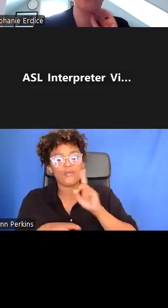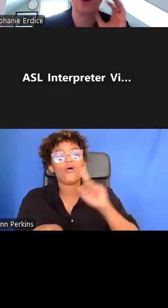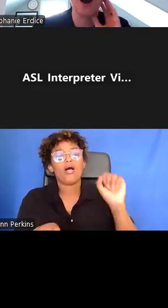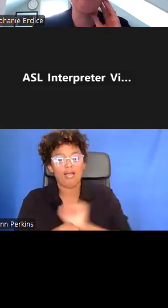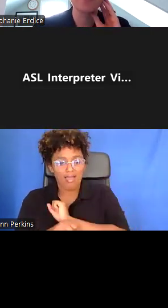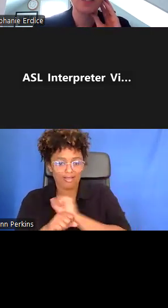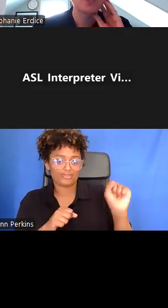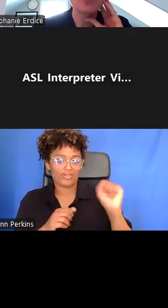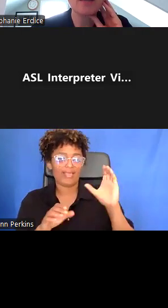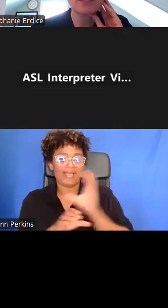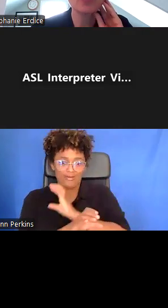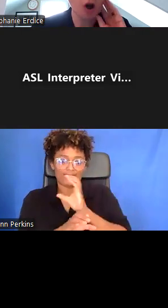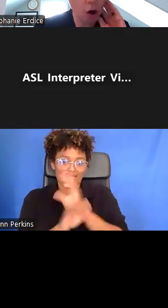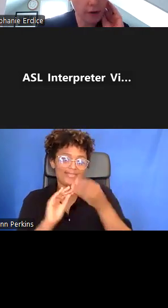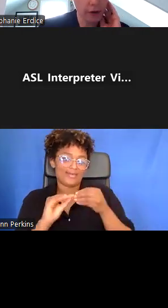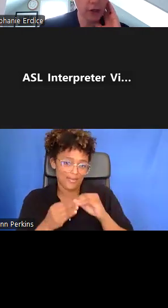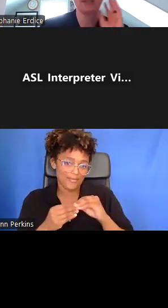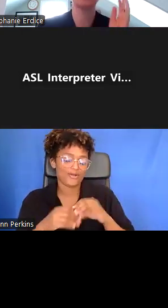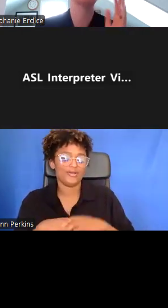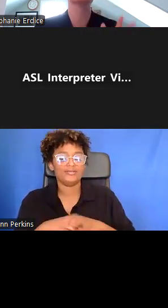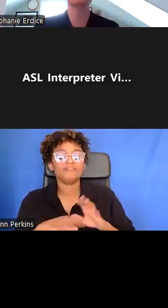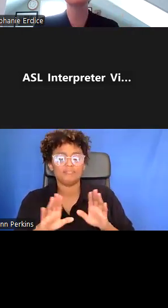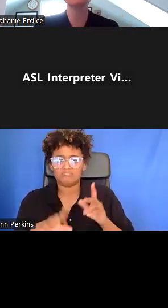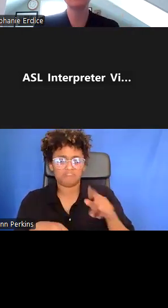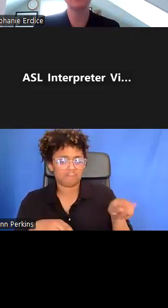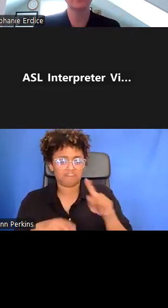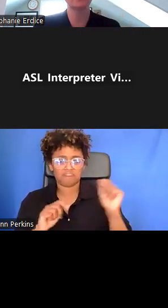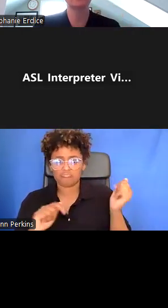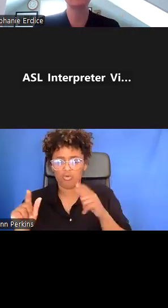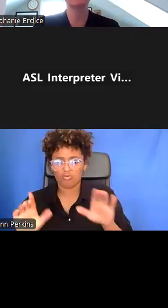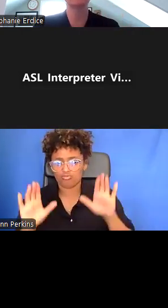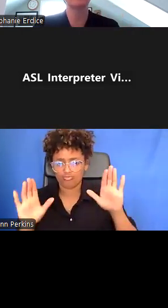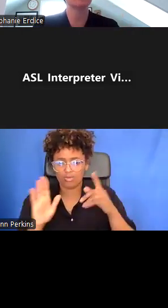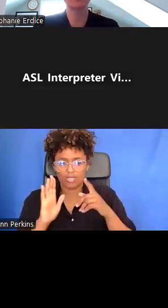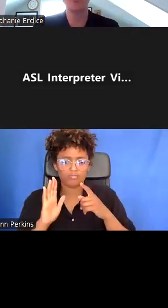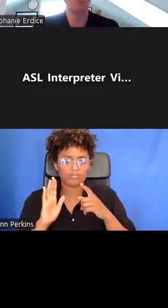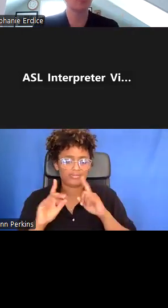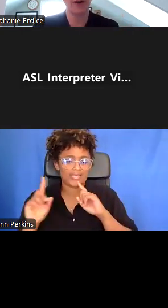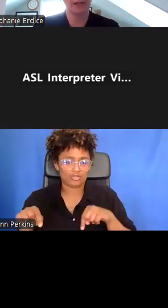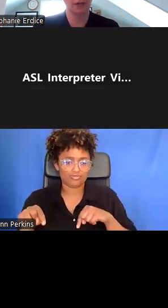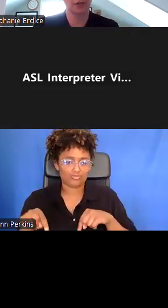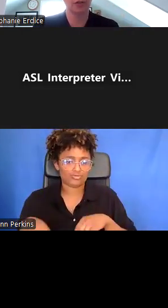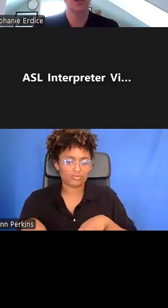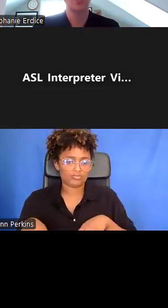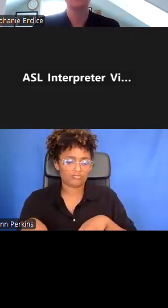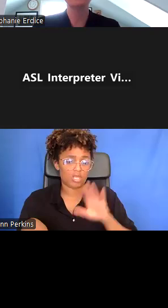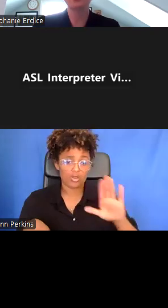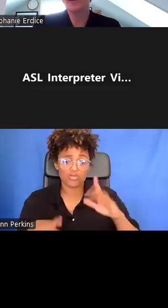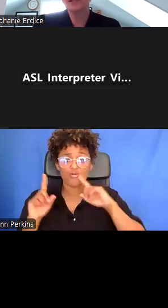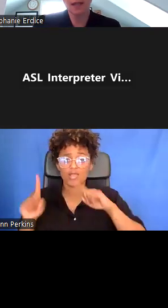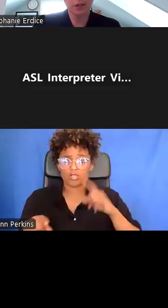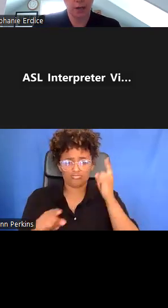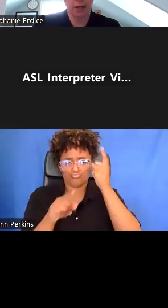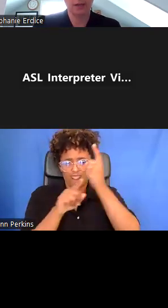20%. So yeah, these are all very good examples. And the example is the right, those are all correct answers.